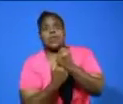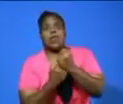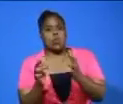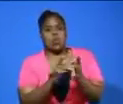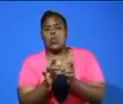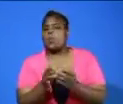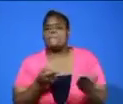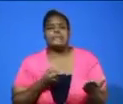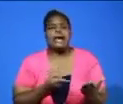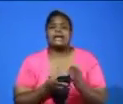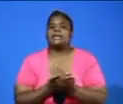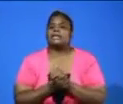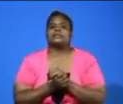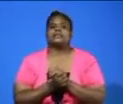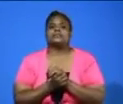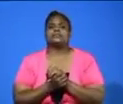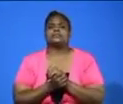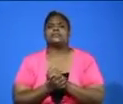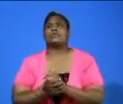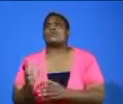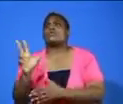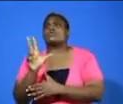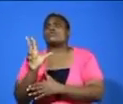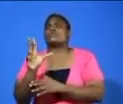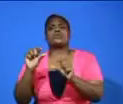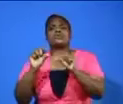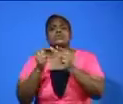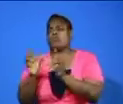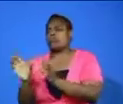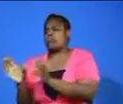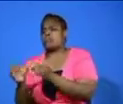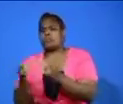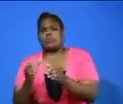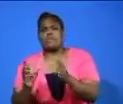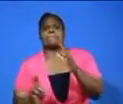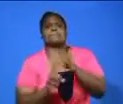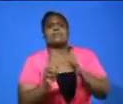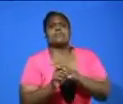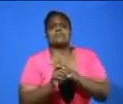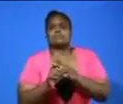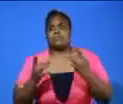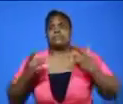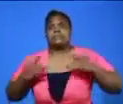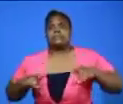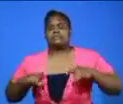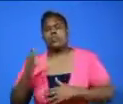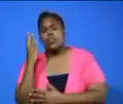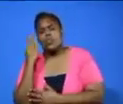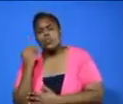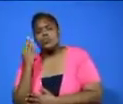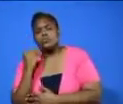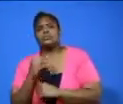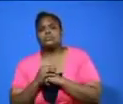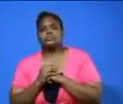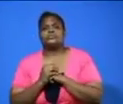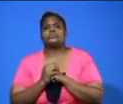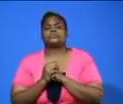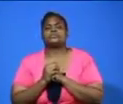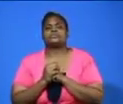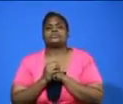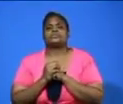Bible. Three groups came out of that great disappointment. Some turned back.